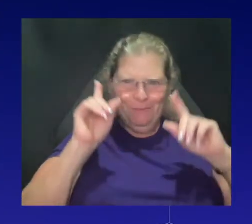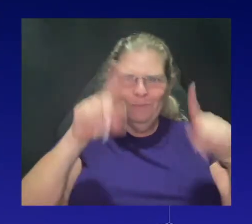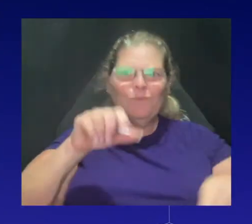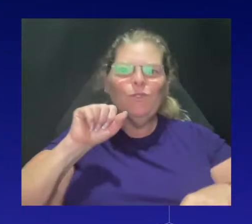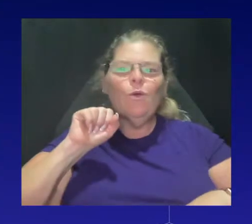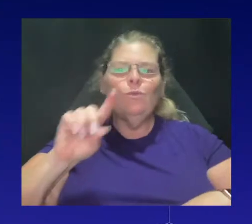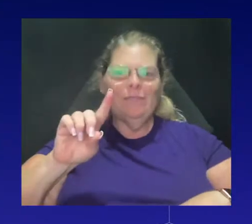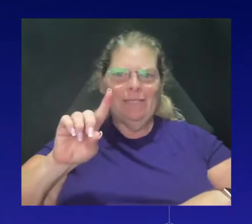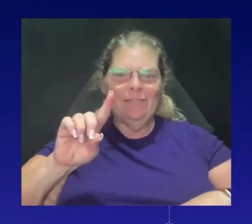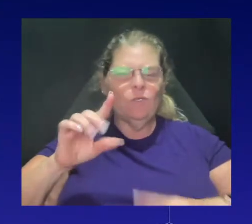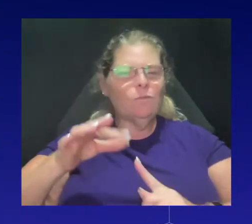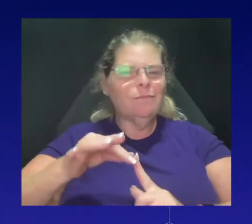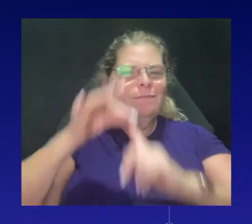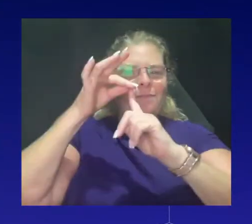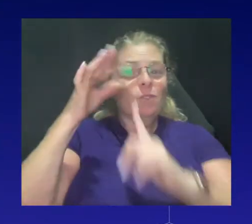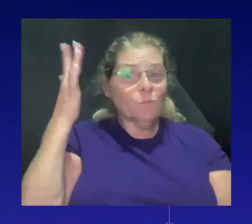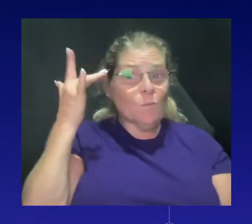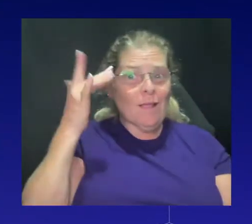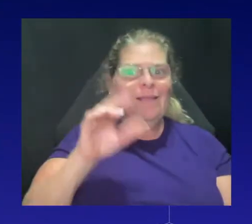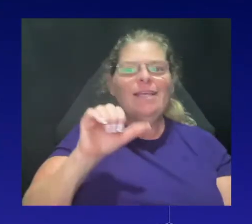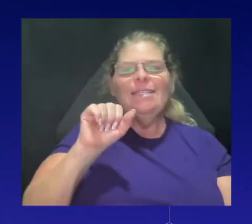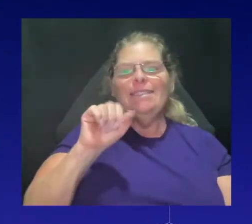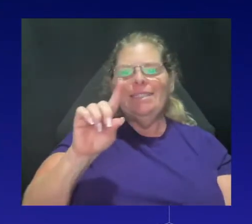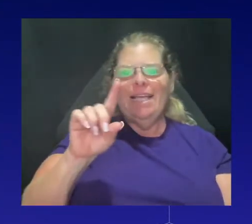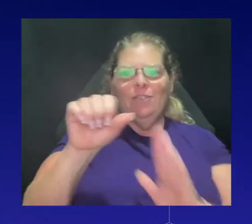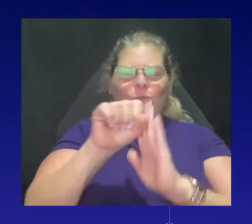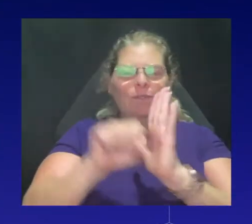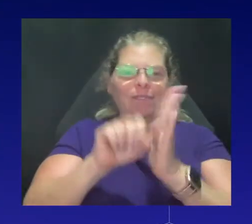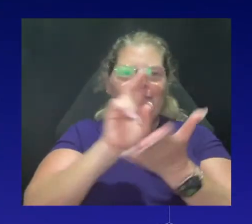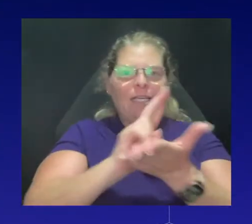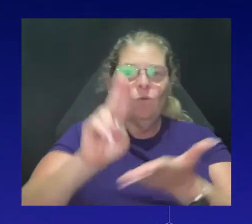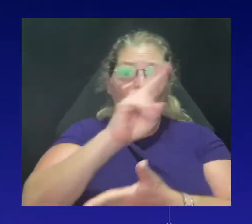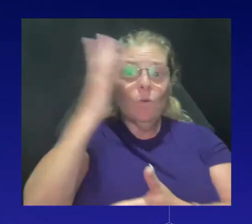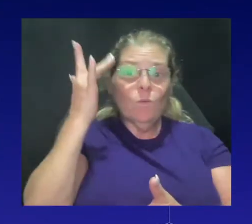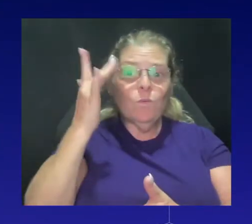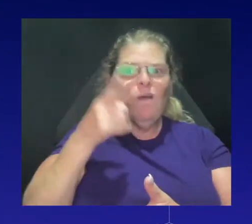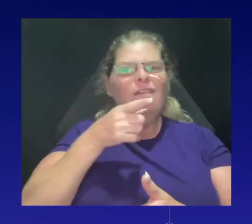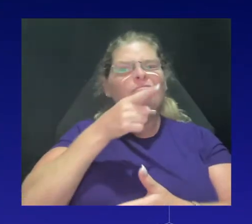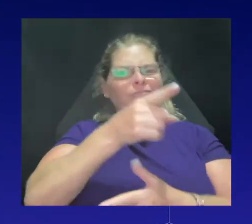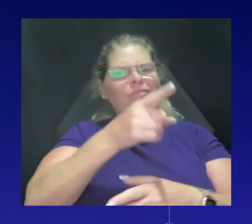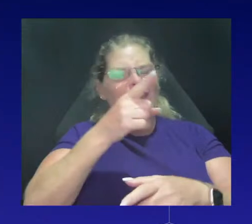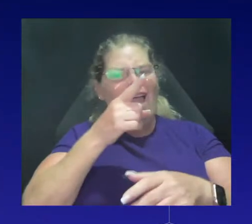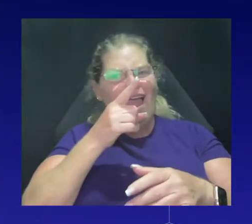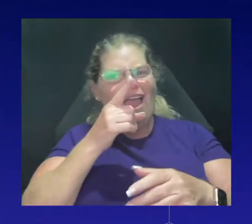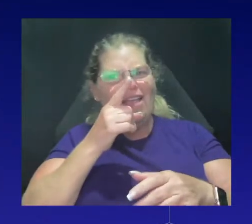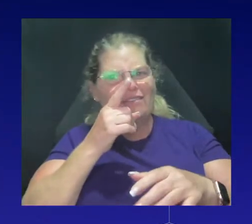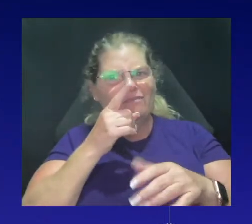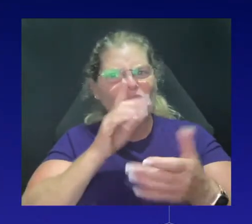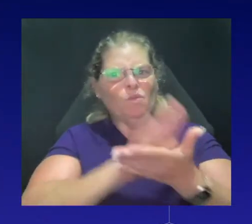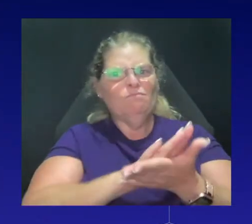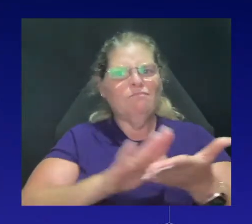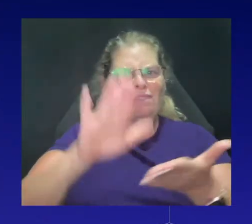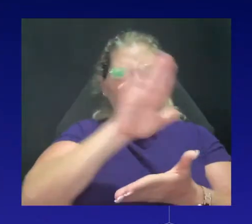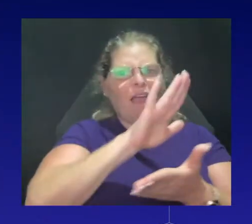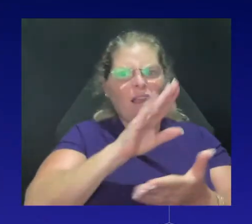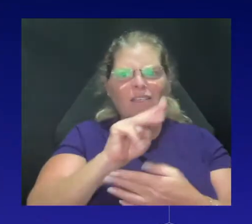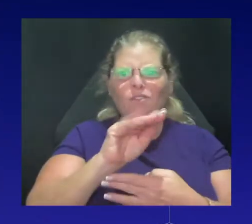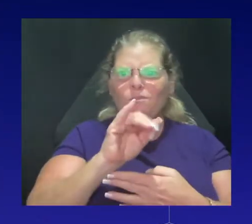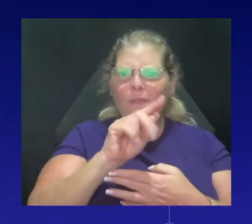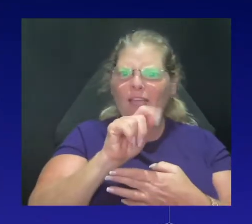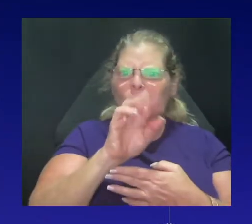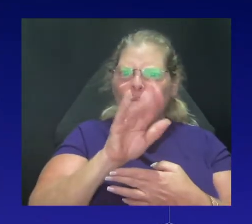reason. We went to San Diego State University because it is a minority-serving institution. And we invited